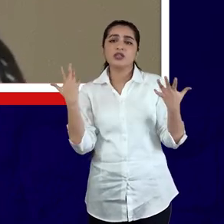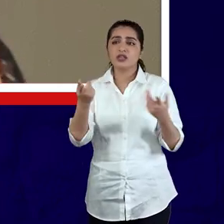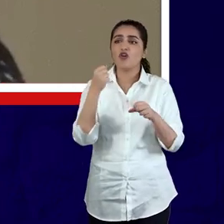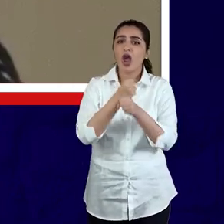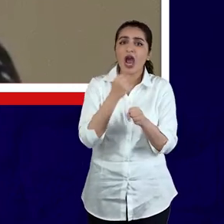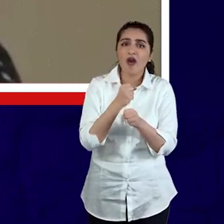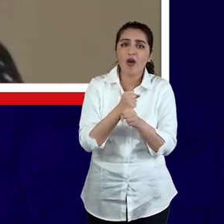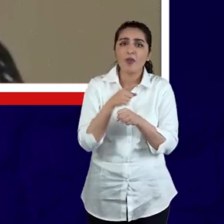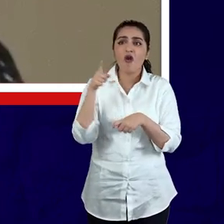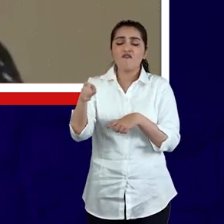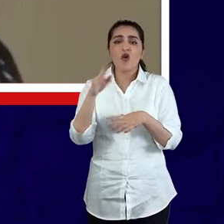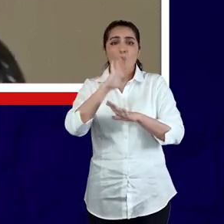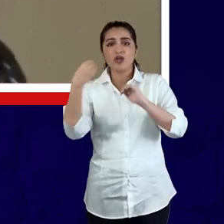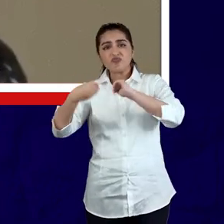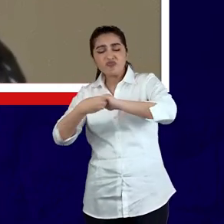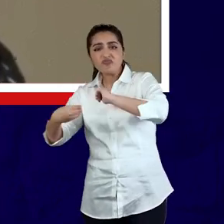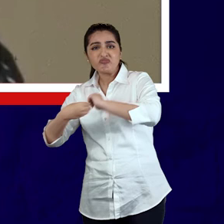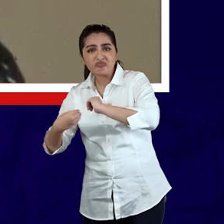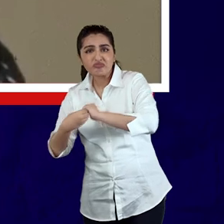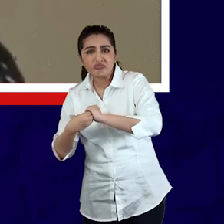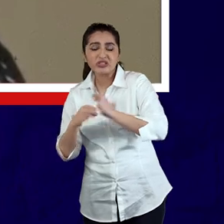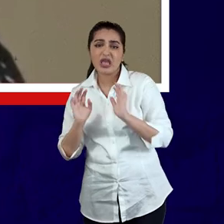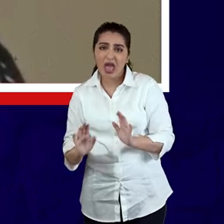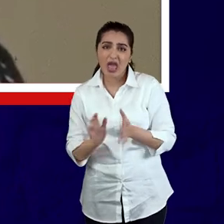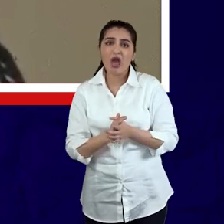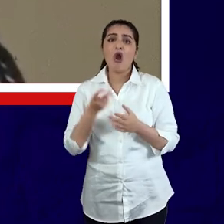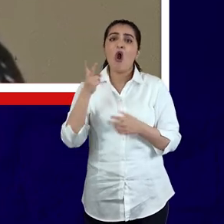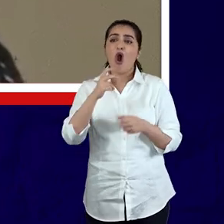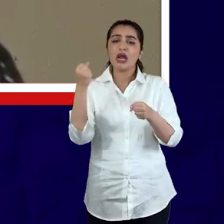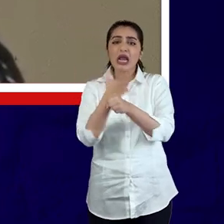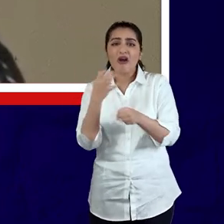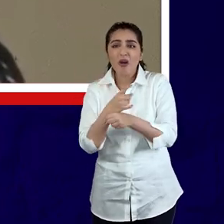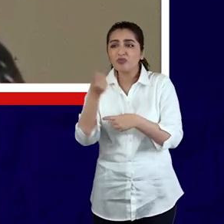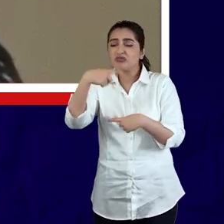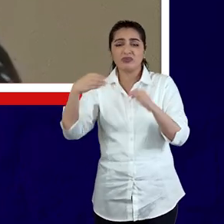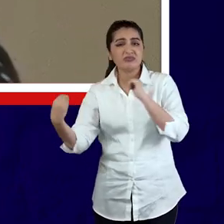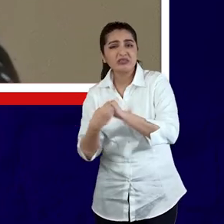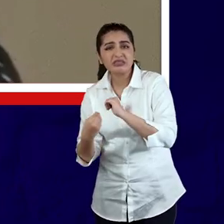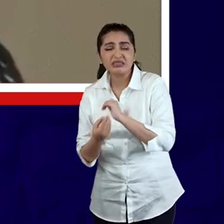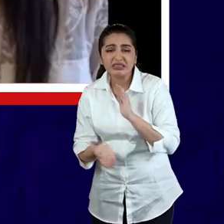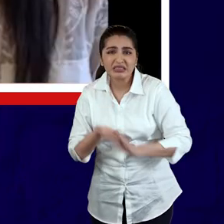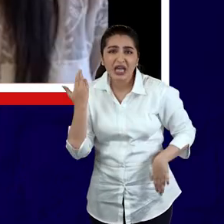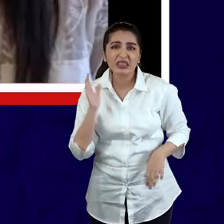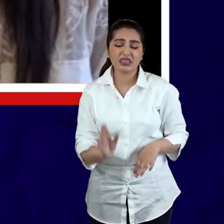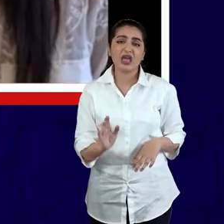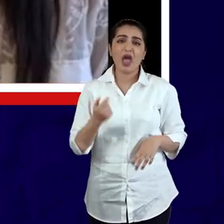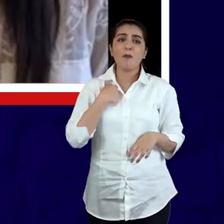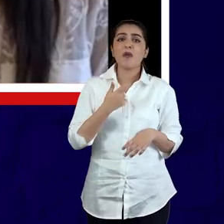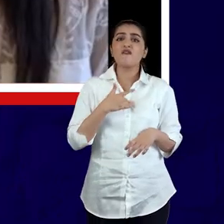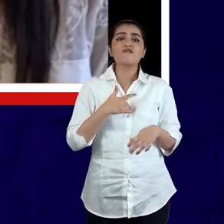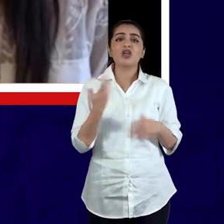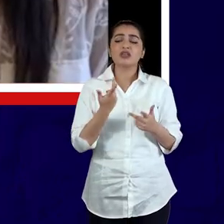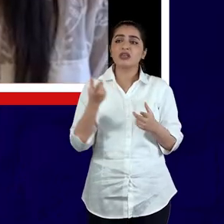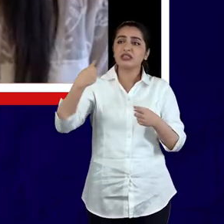most of the governments are highly corrupt. There's really total lack of governance. I mean, it's terrible how things are. And I feel we